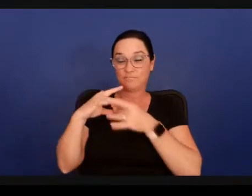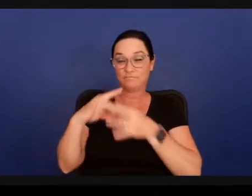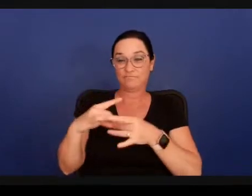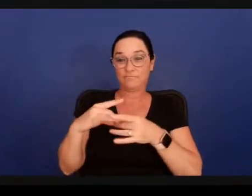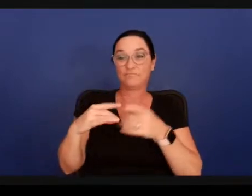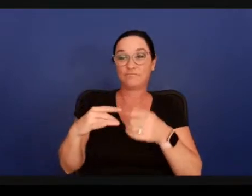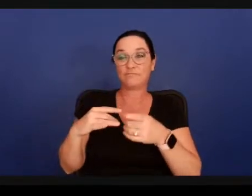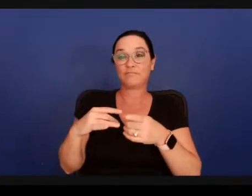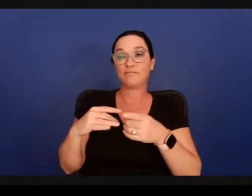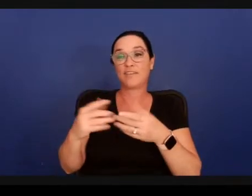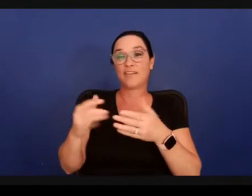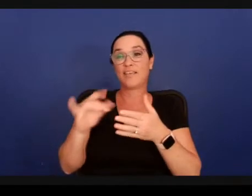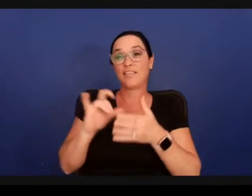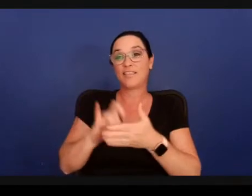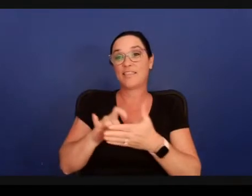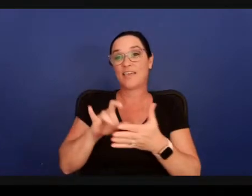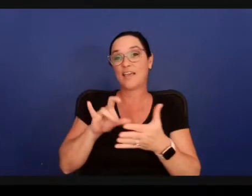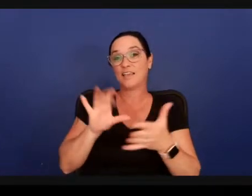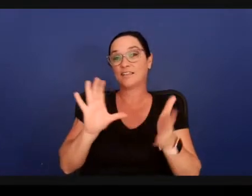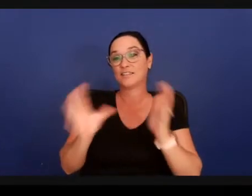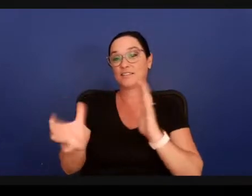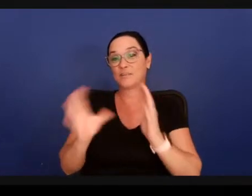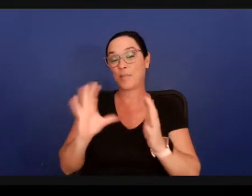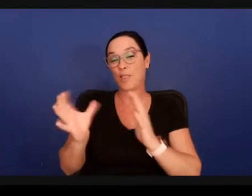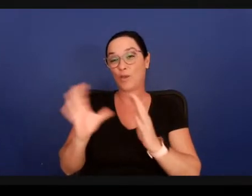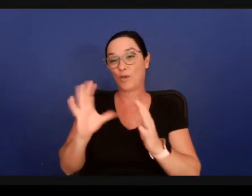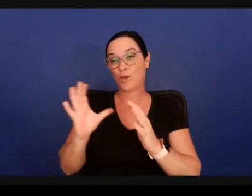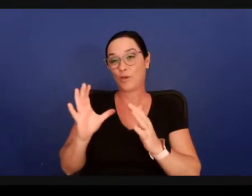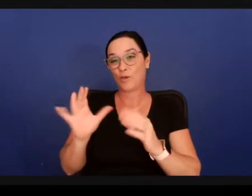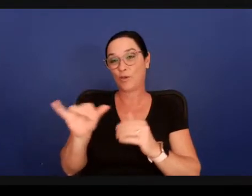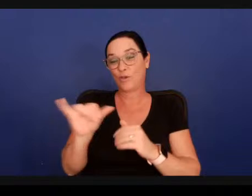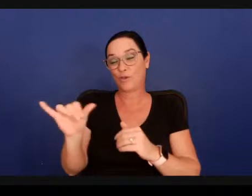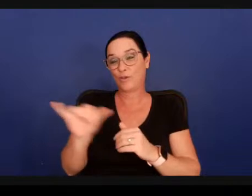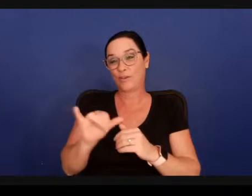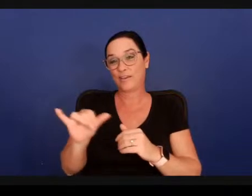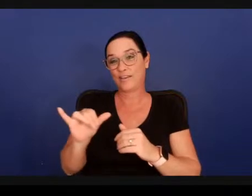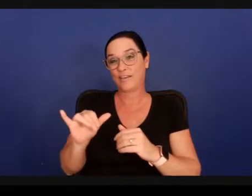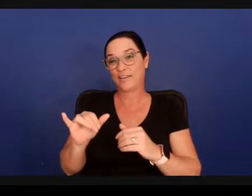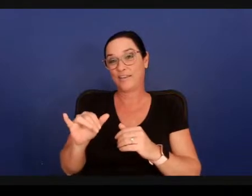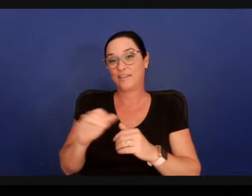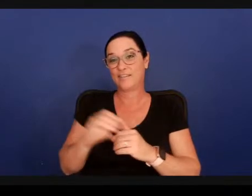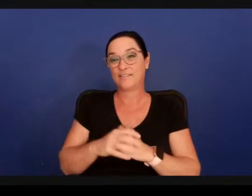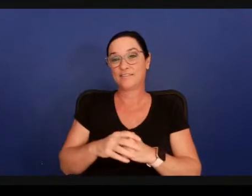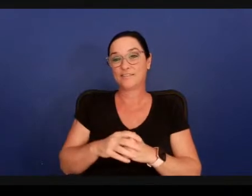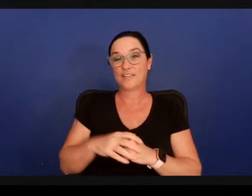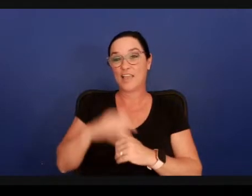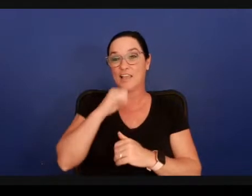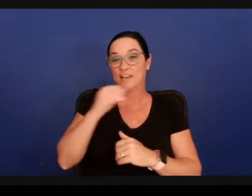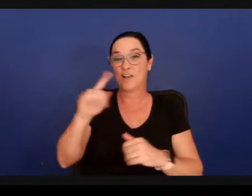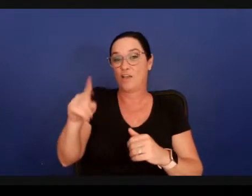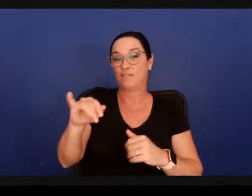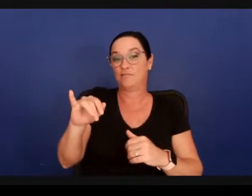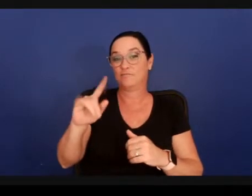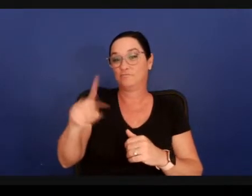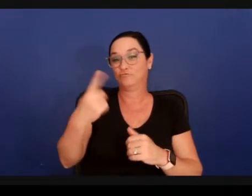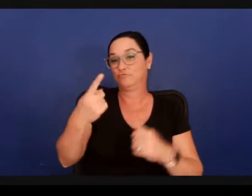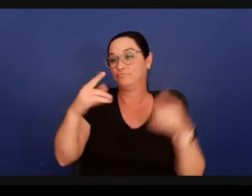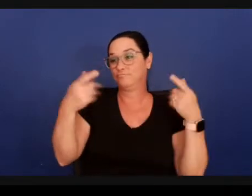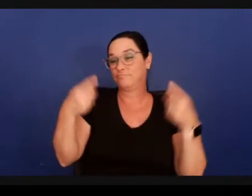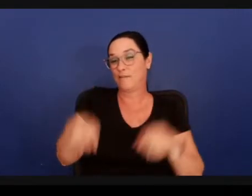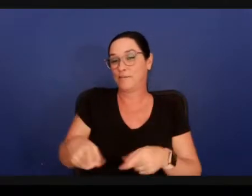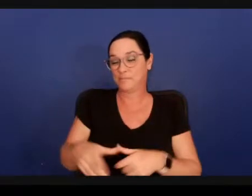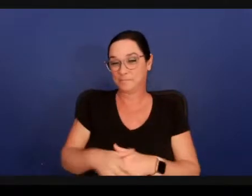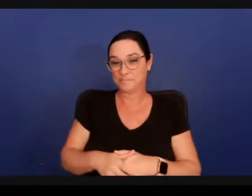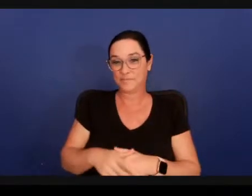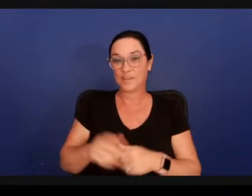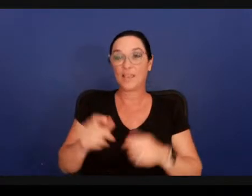does mirror the Kilauea down here, right? That's not coincidence. But you can have cracks also closer